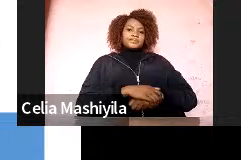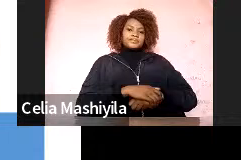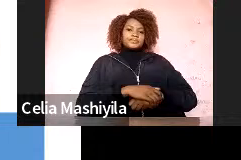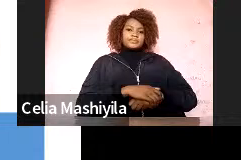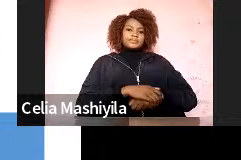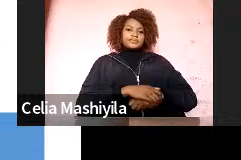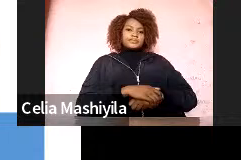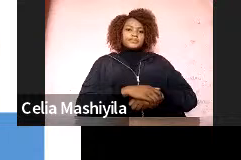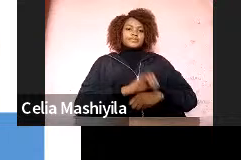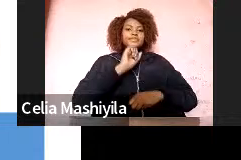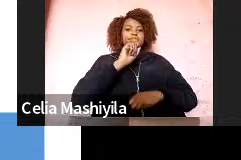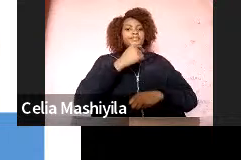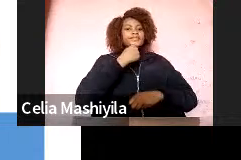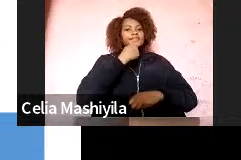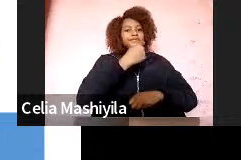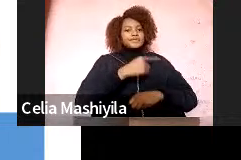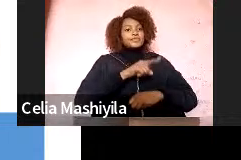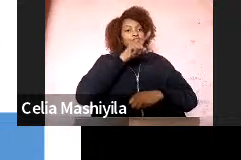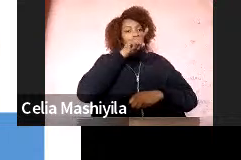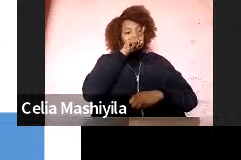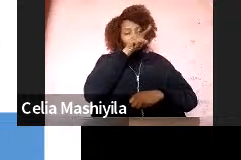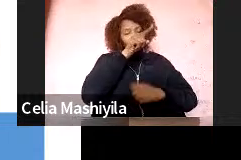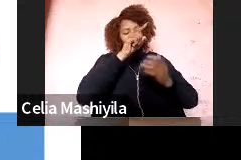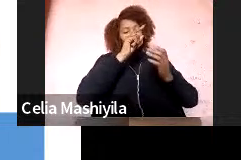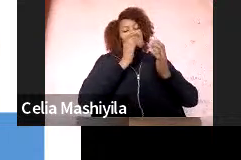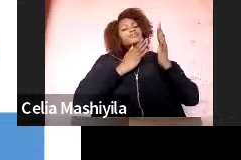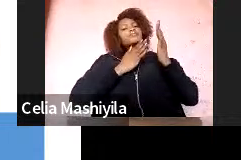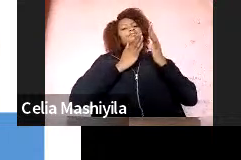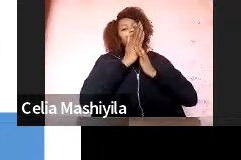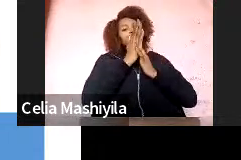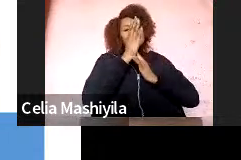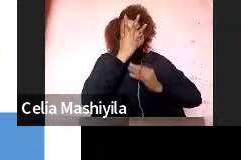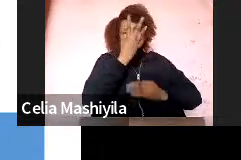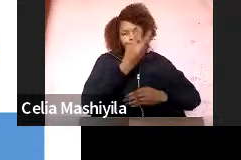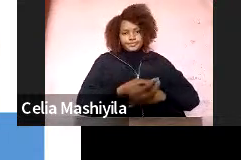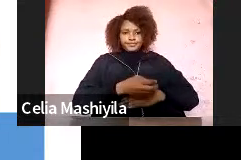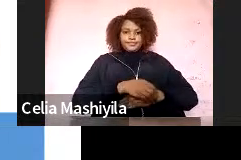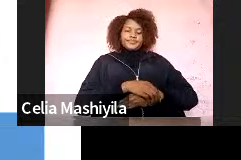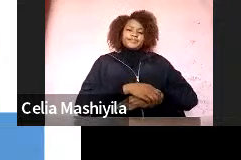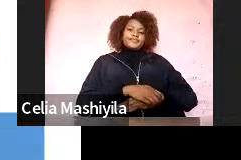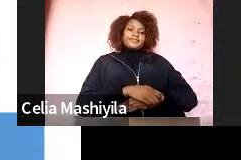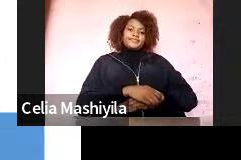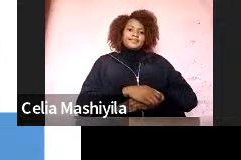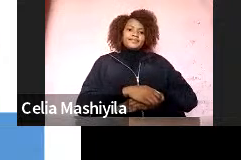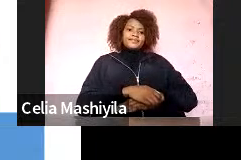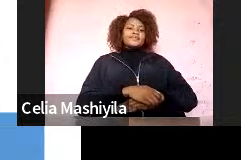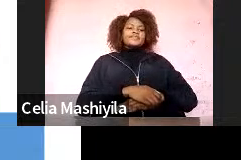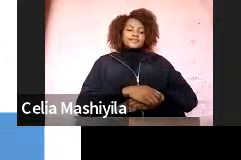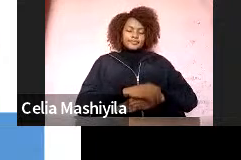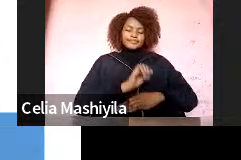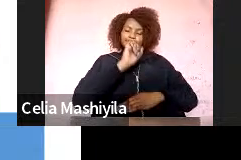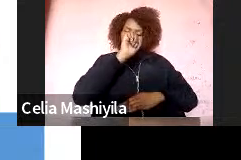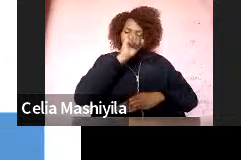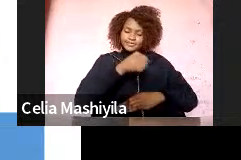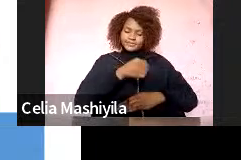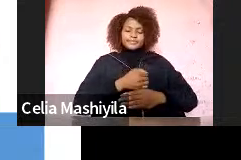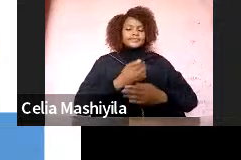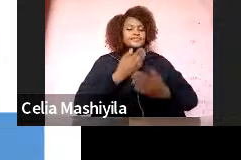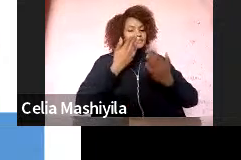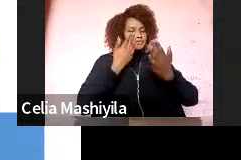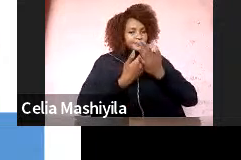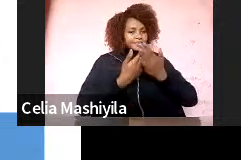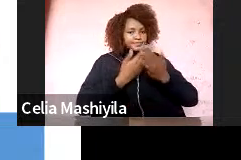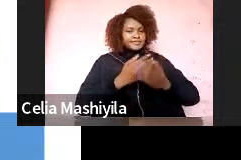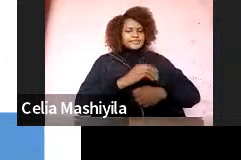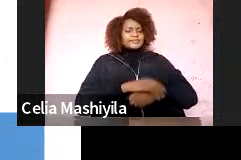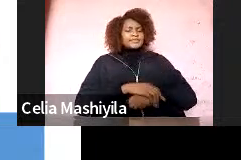saying you have the right. Yes, I want to emphasize, you have the right to request reasons